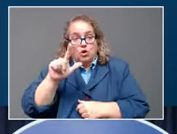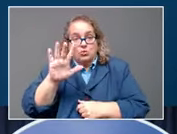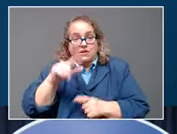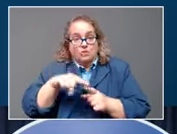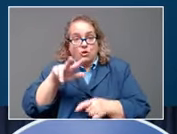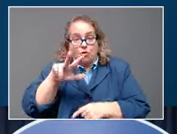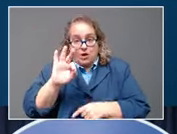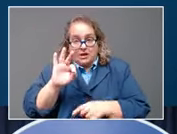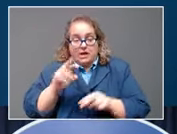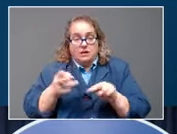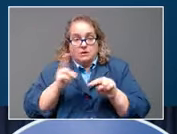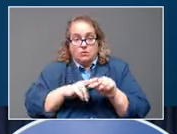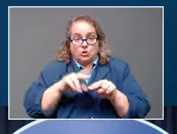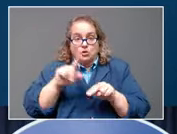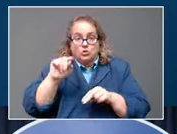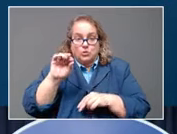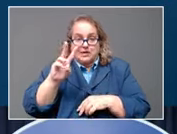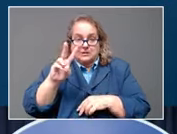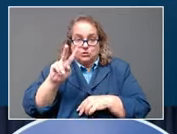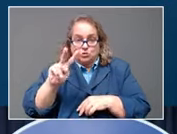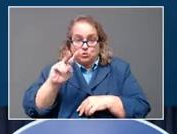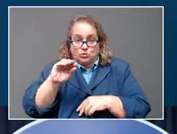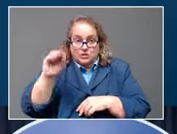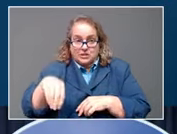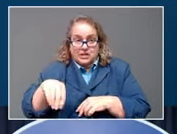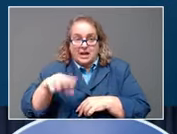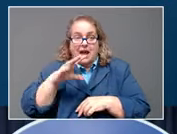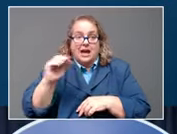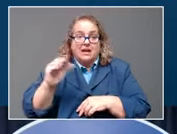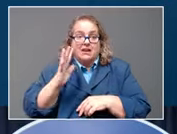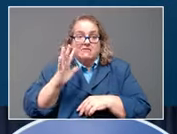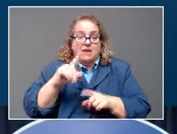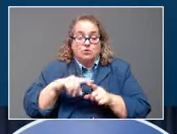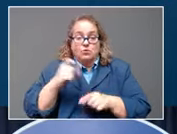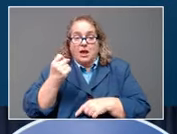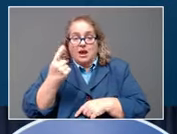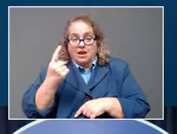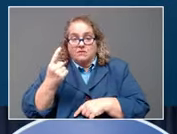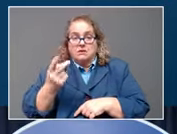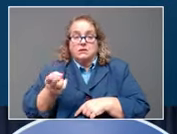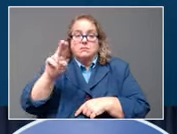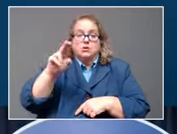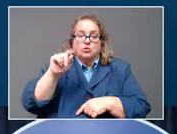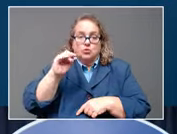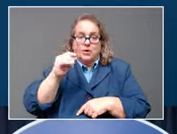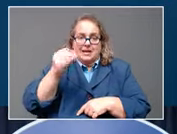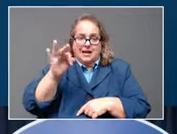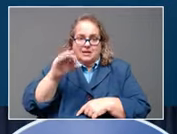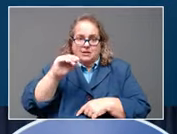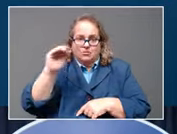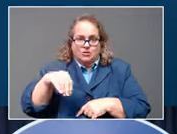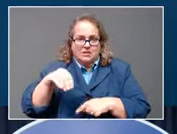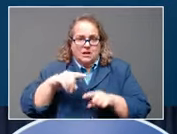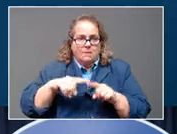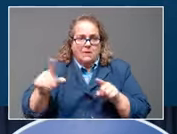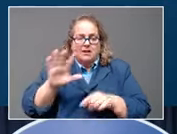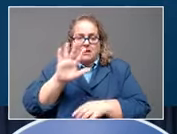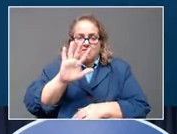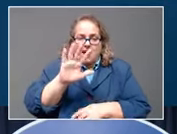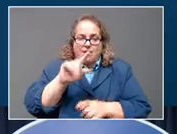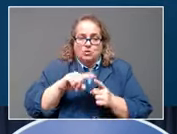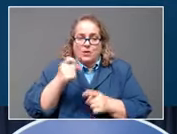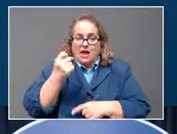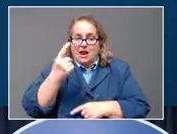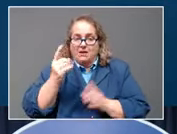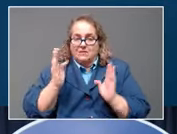to 62%, and 5 to 11 went up a point to 19%. But the 5 to 11 area,